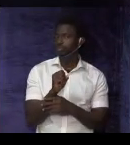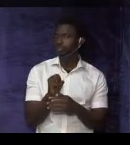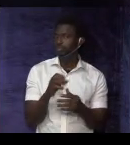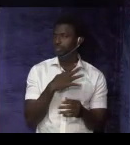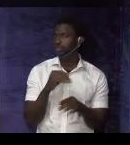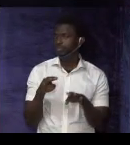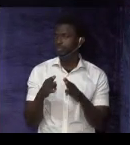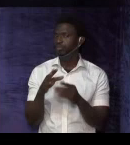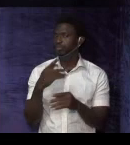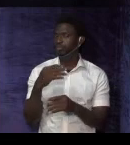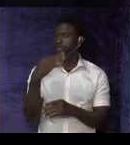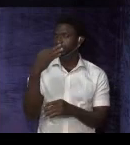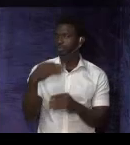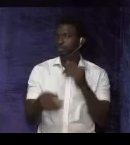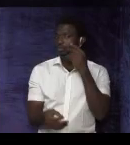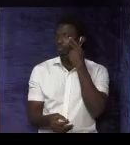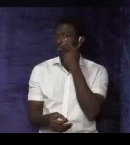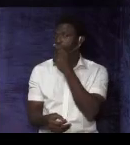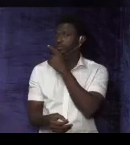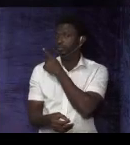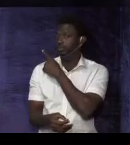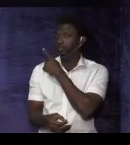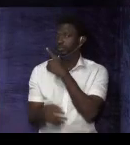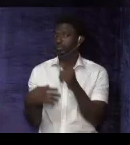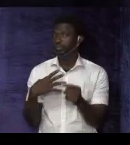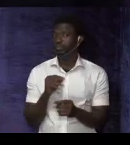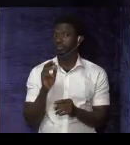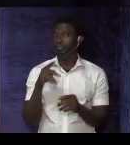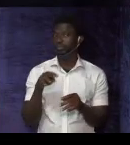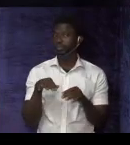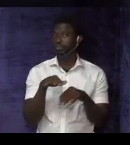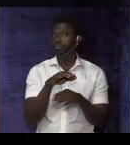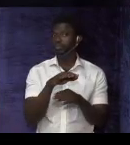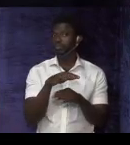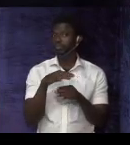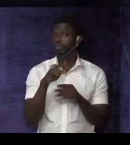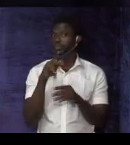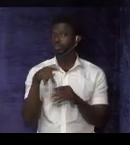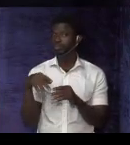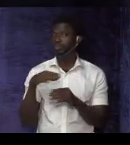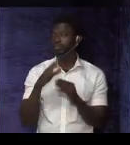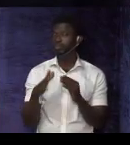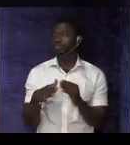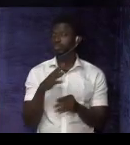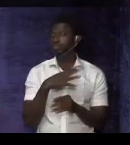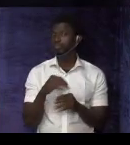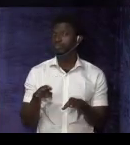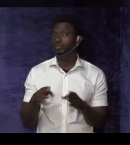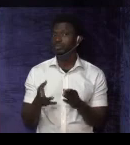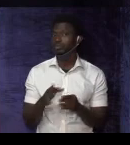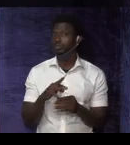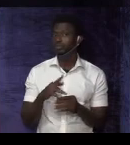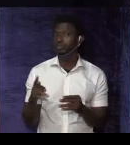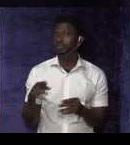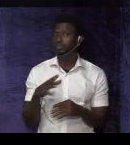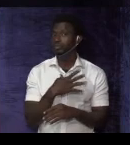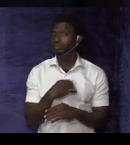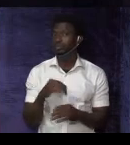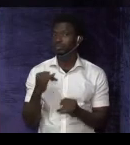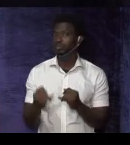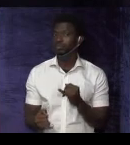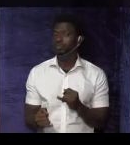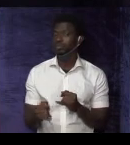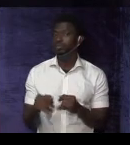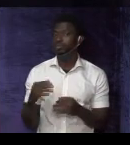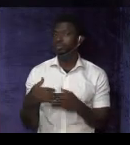up completely. Then I open up the front. Okay, so open it up completely. Now I will open up the right. And then finally I open